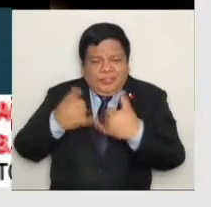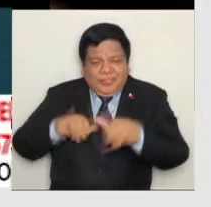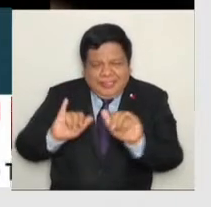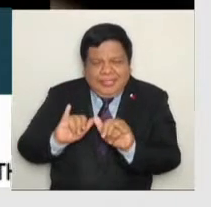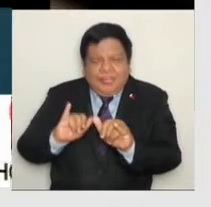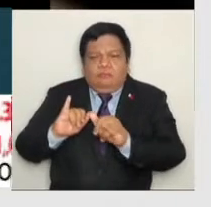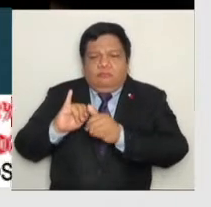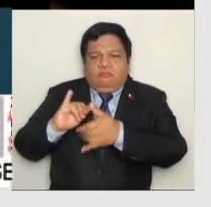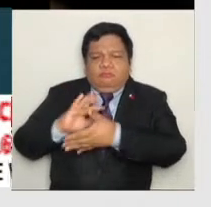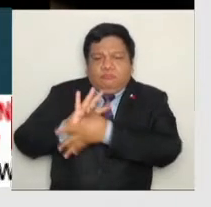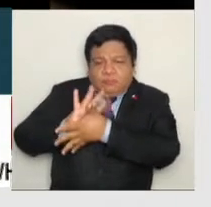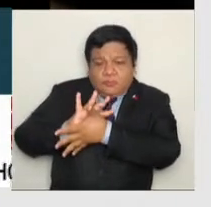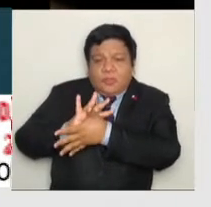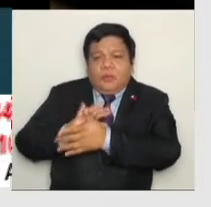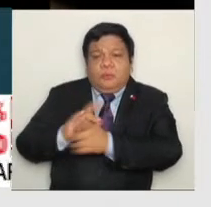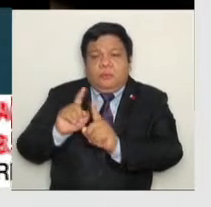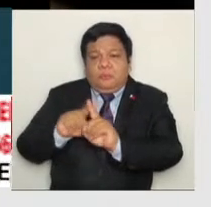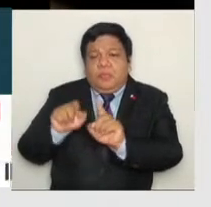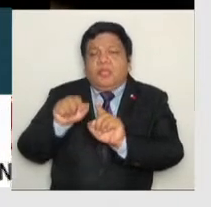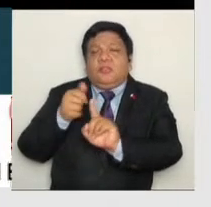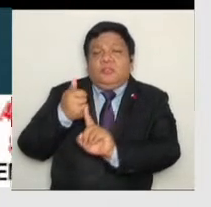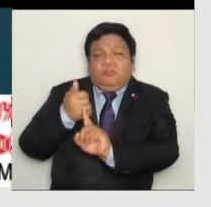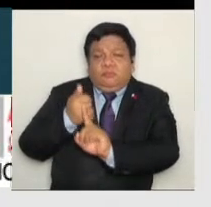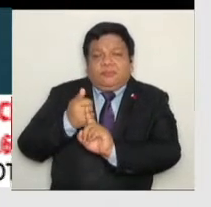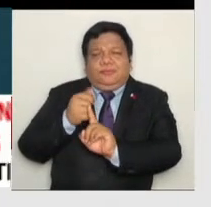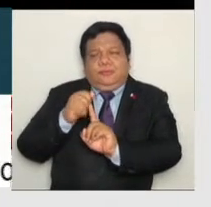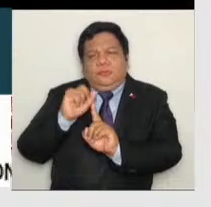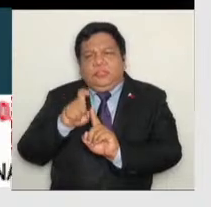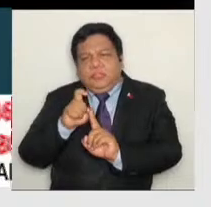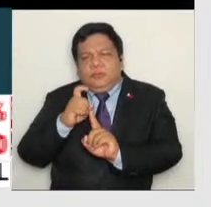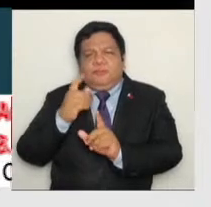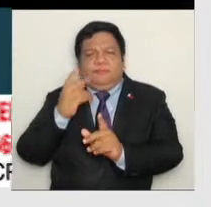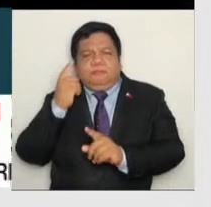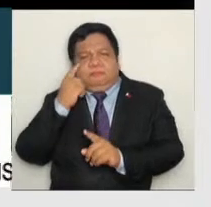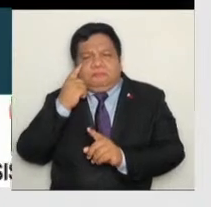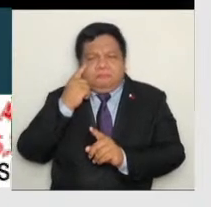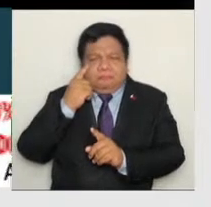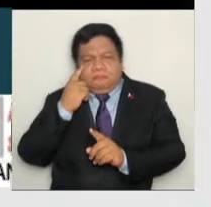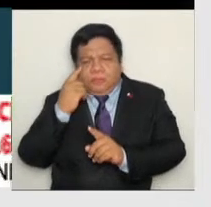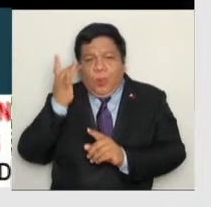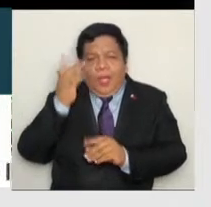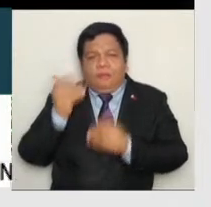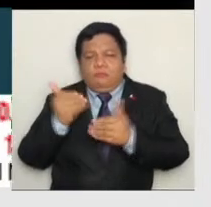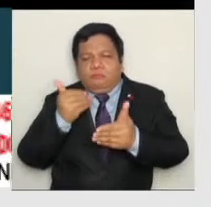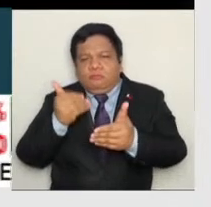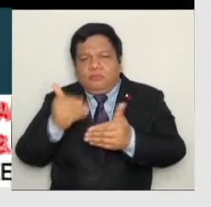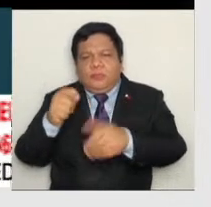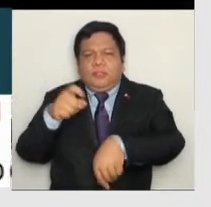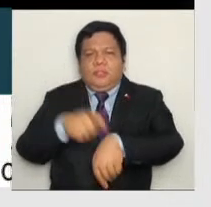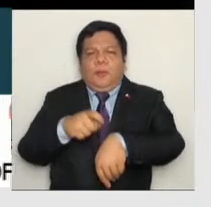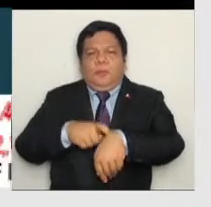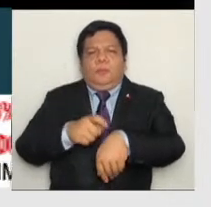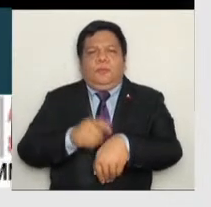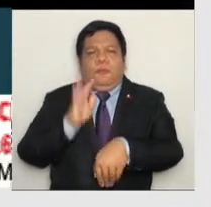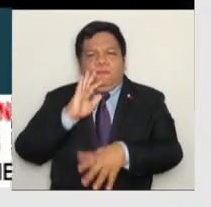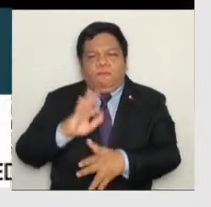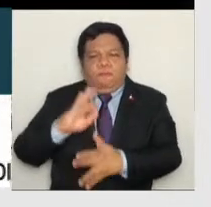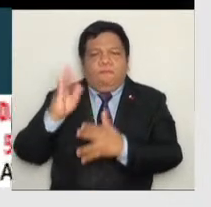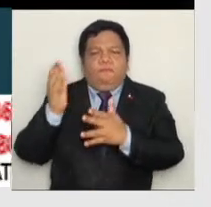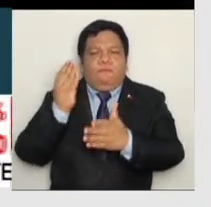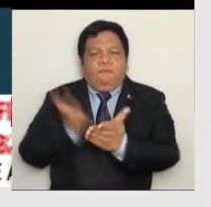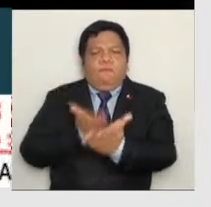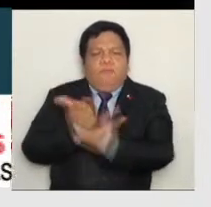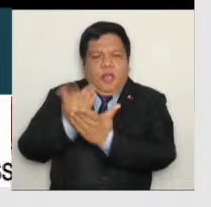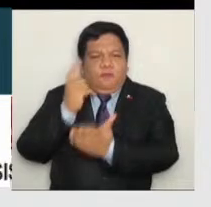a fact that he has to face because the timelines are fast approaching. There will be filing of certificates of candidacy